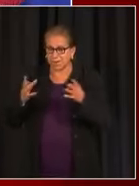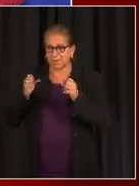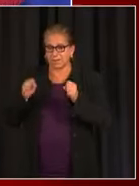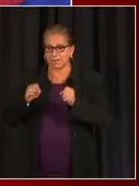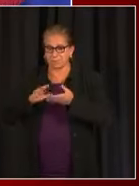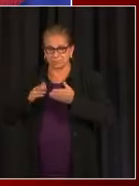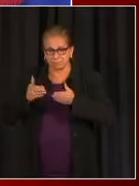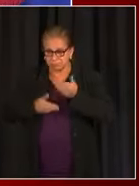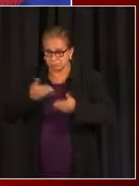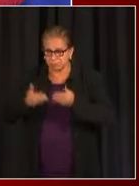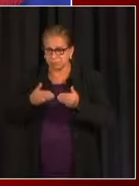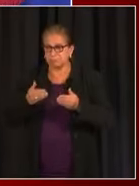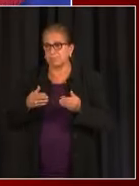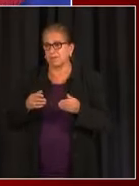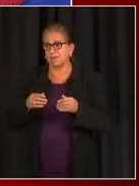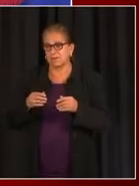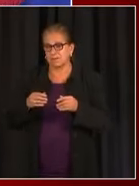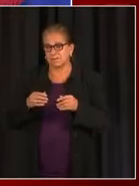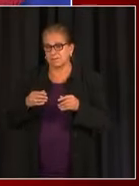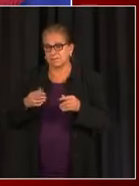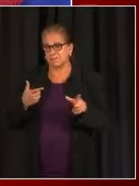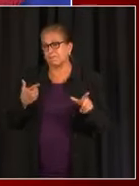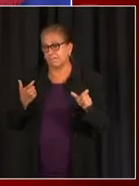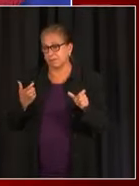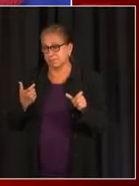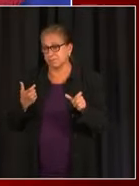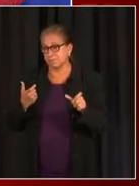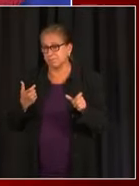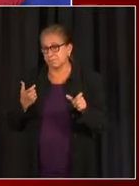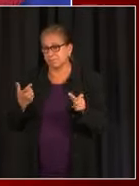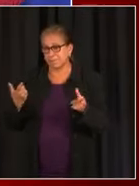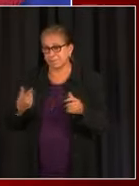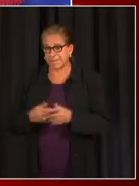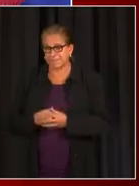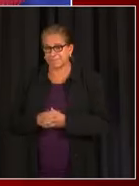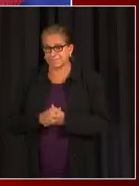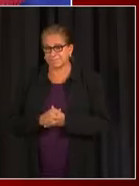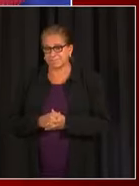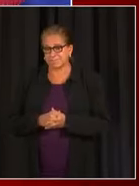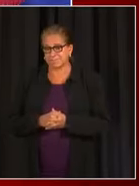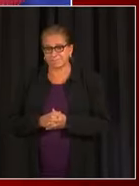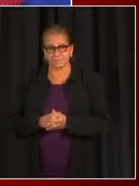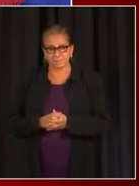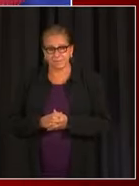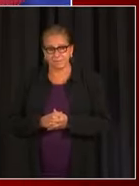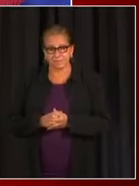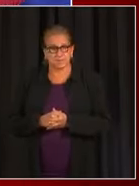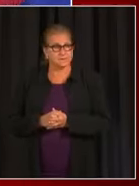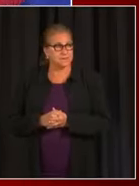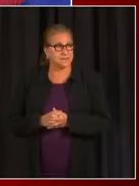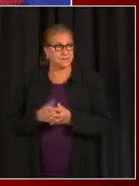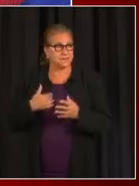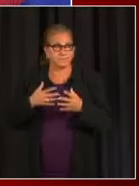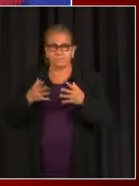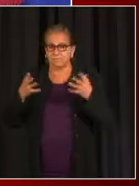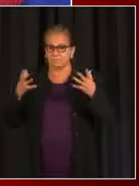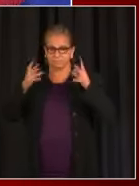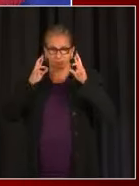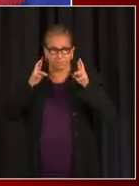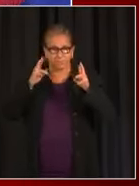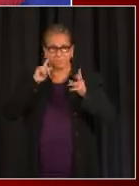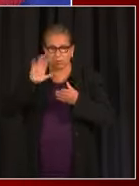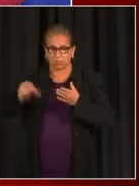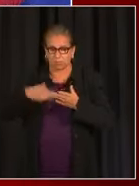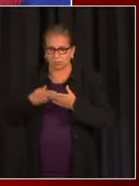it is unpleasant to have some of these things highlighted, and I have great respect for the chief judge and all